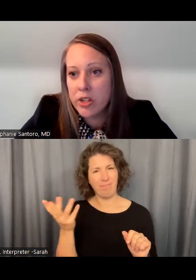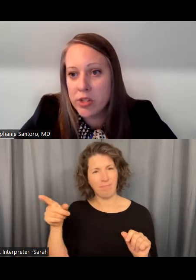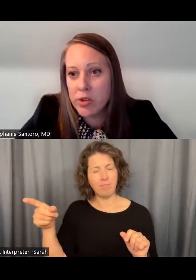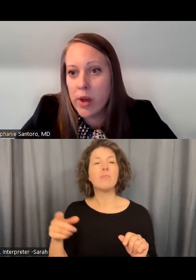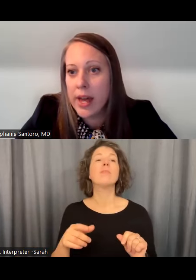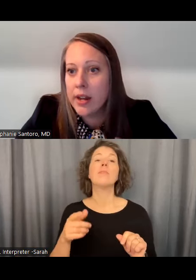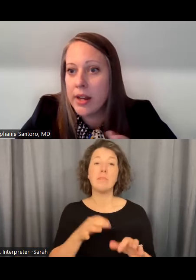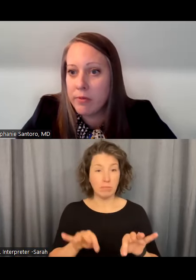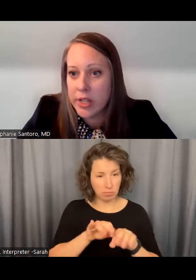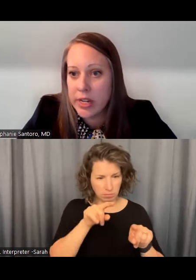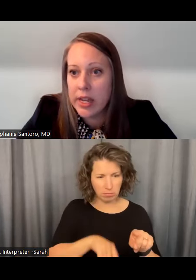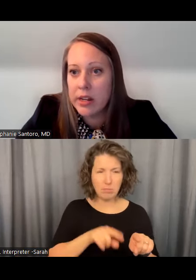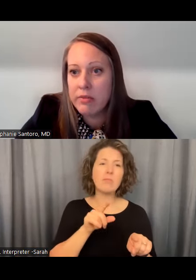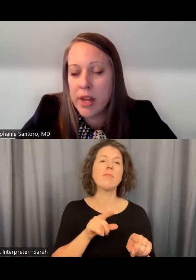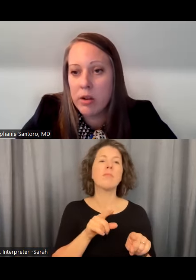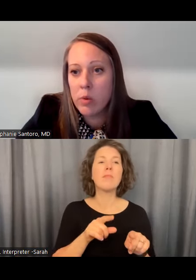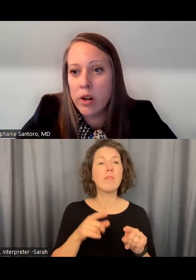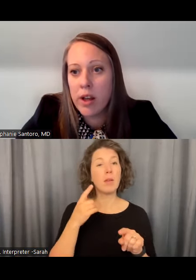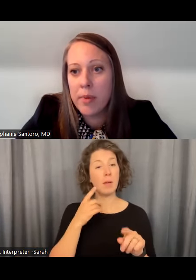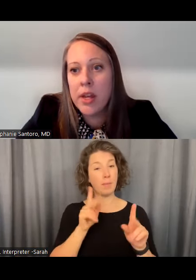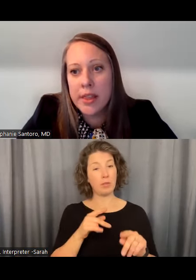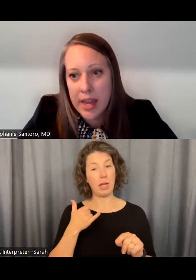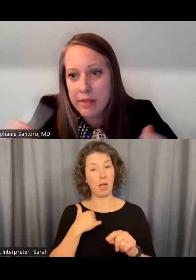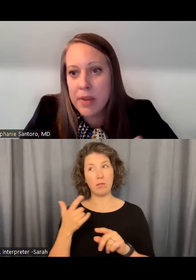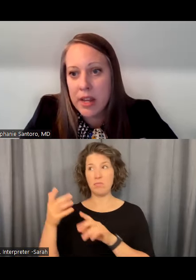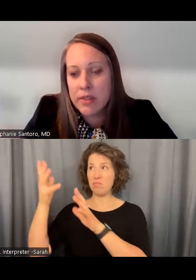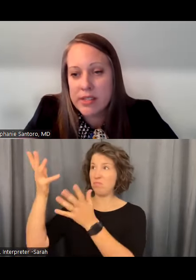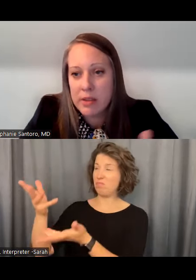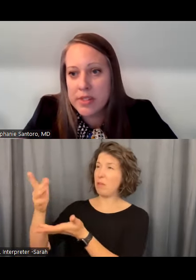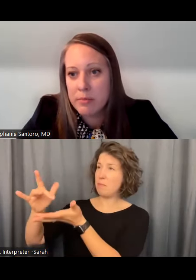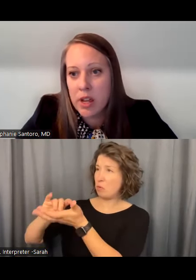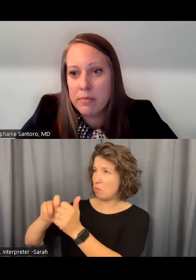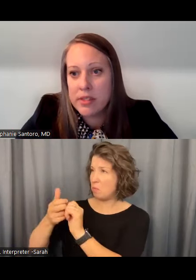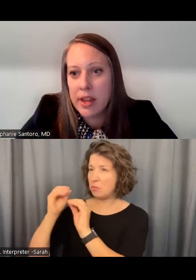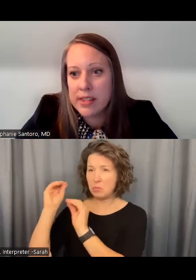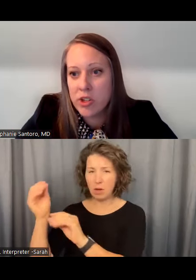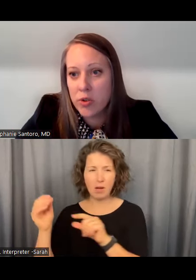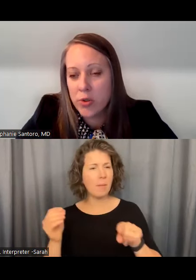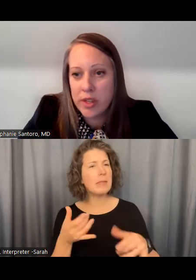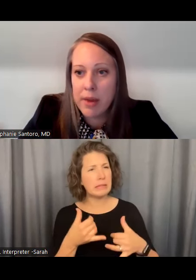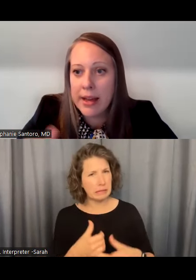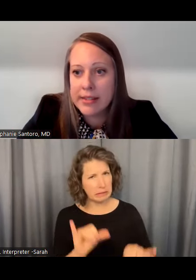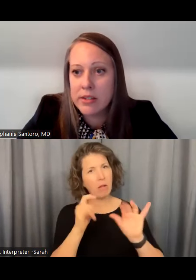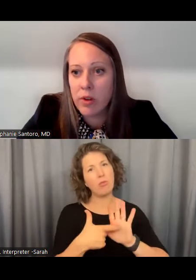at patients who had a fully negative medical workup, they had many of the same symptoms as I showed you in the past